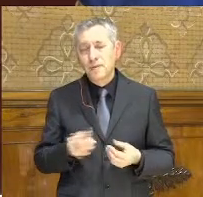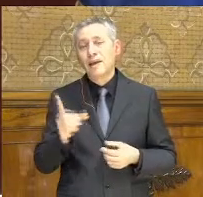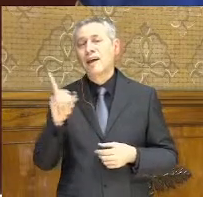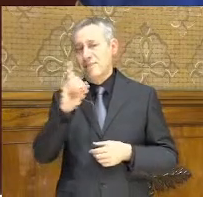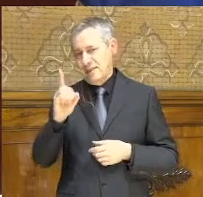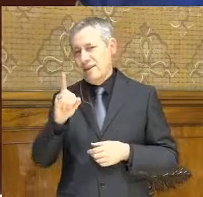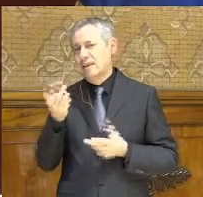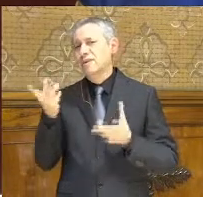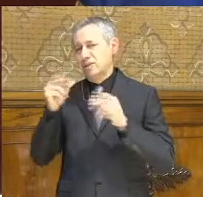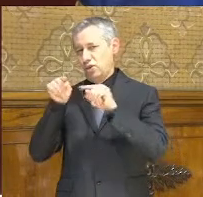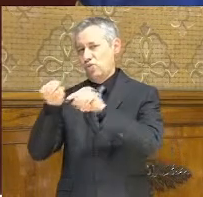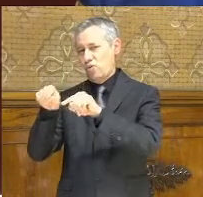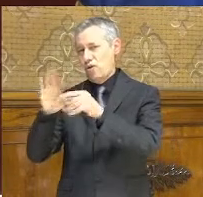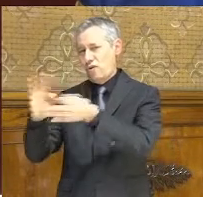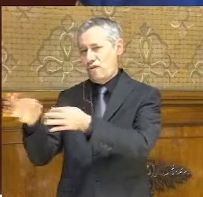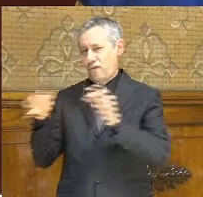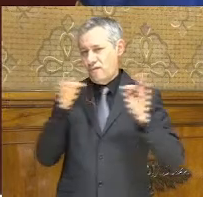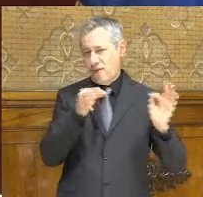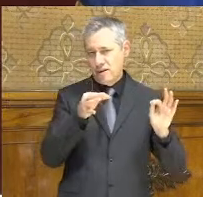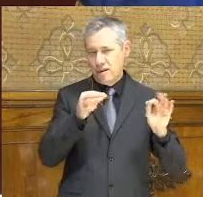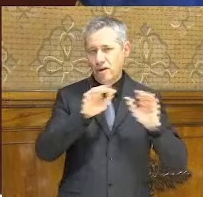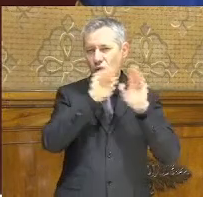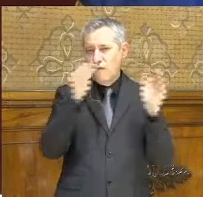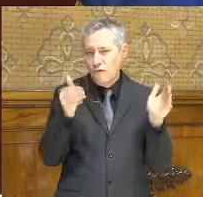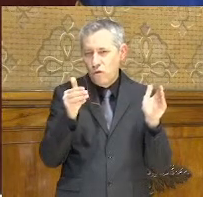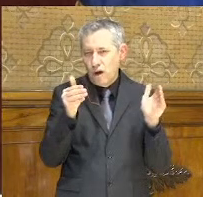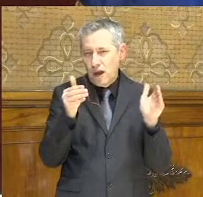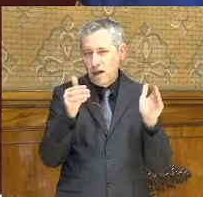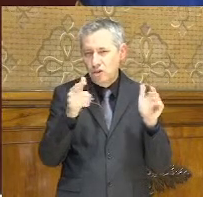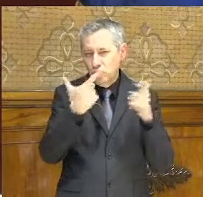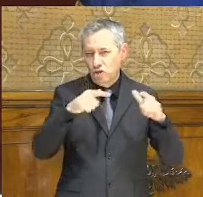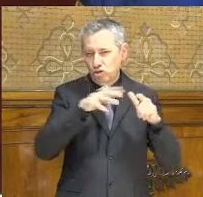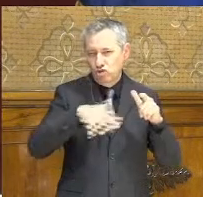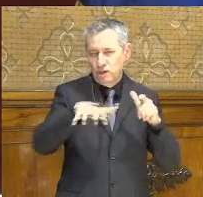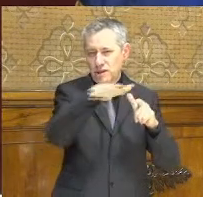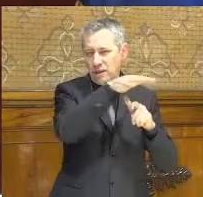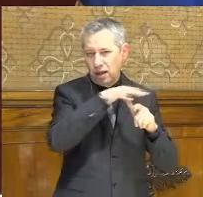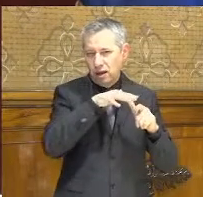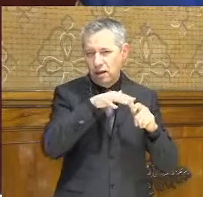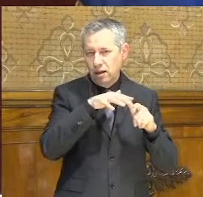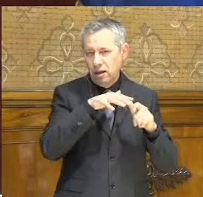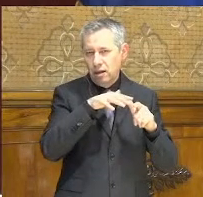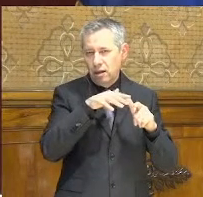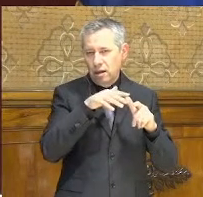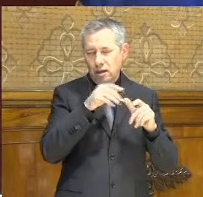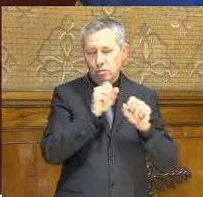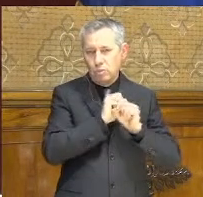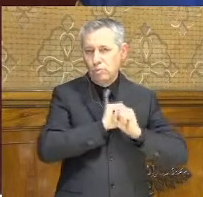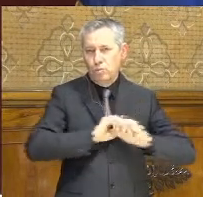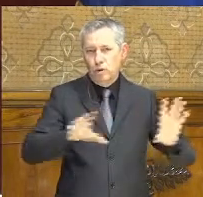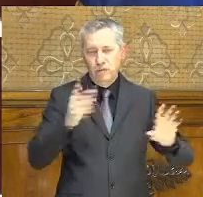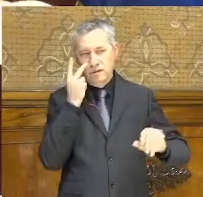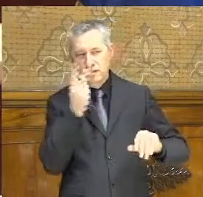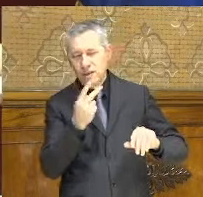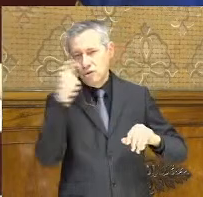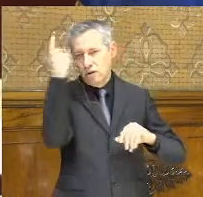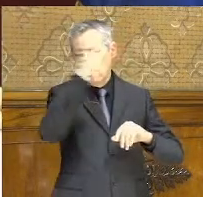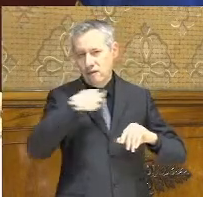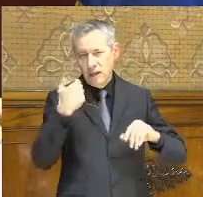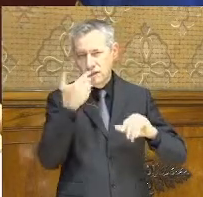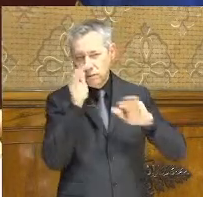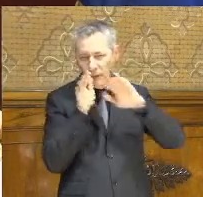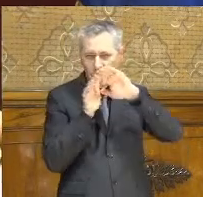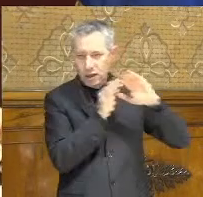through the city's melted furnace, unexpectedly we watched with faces hidden as